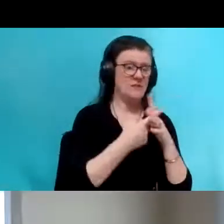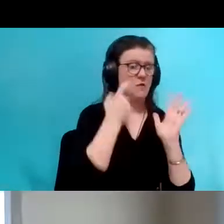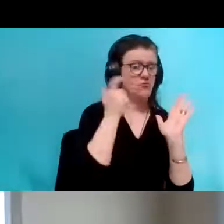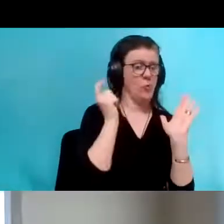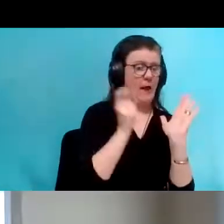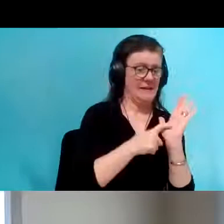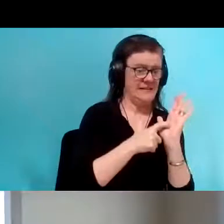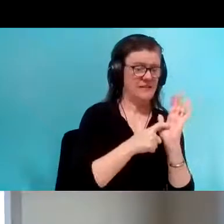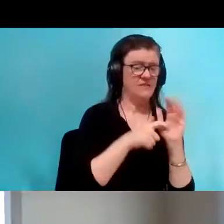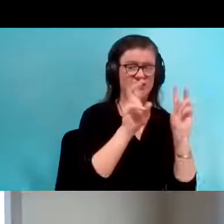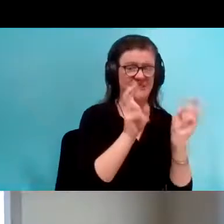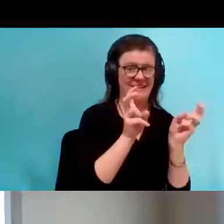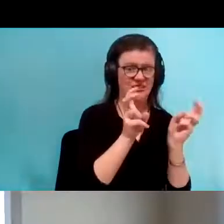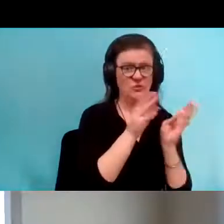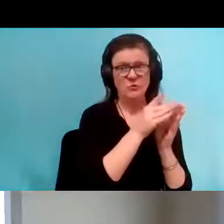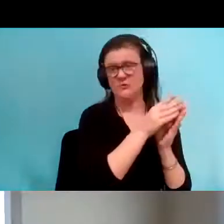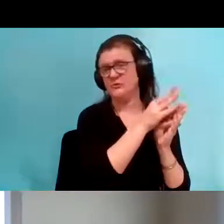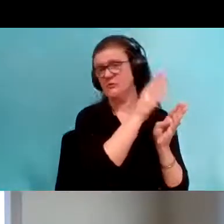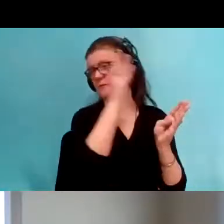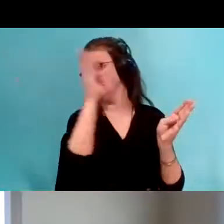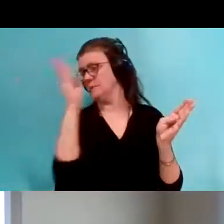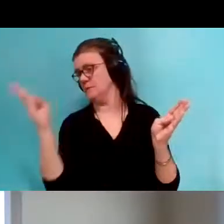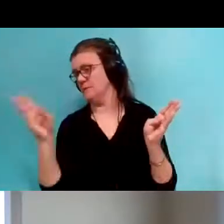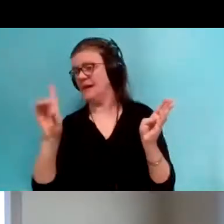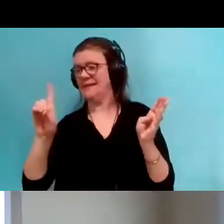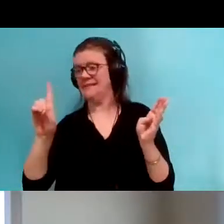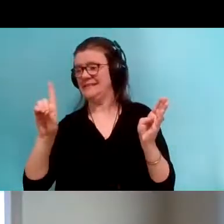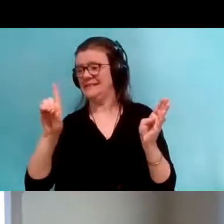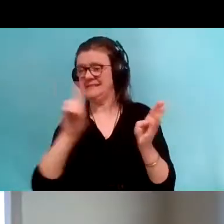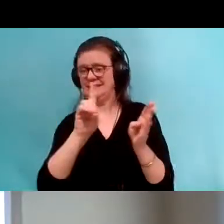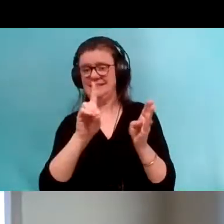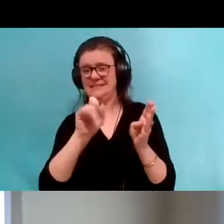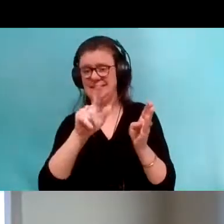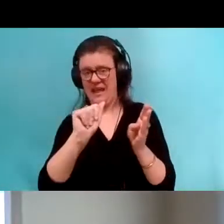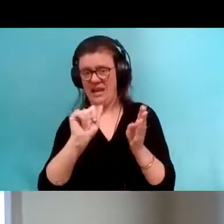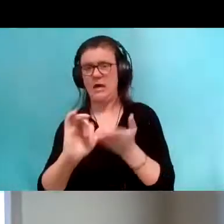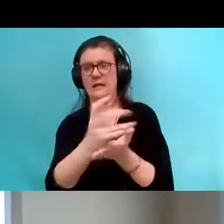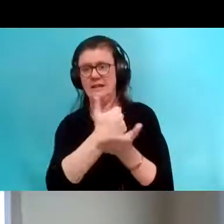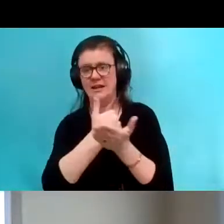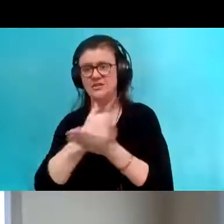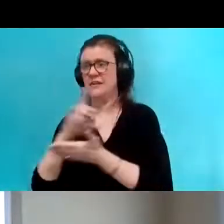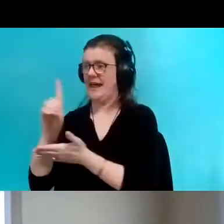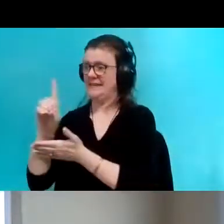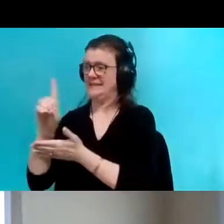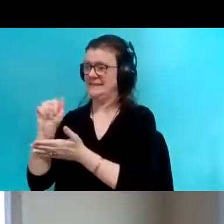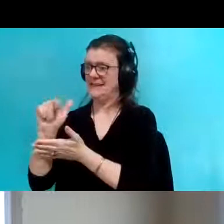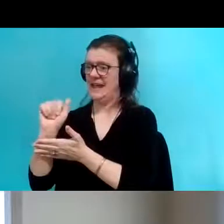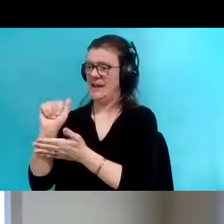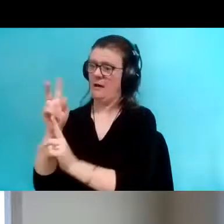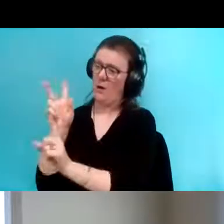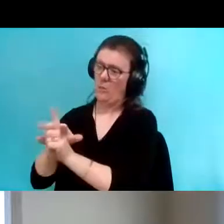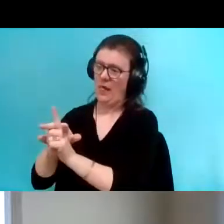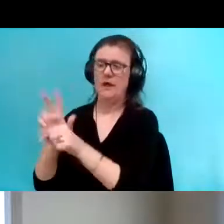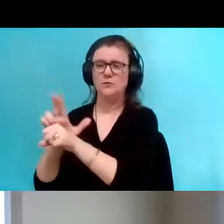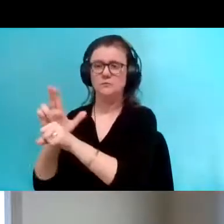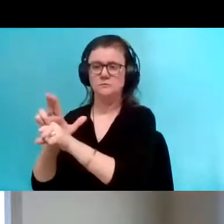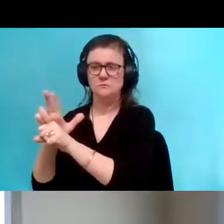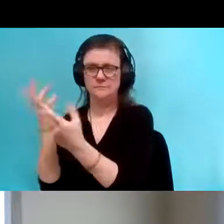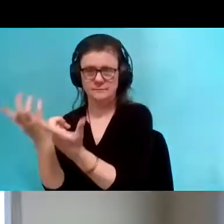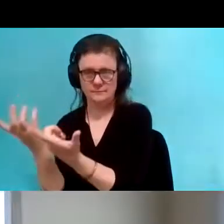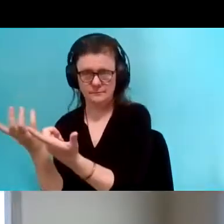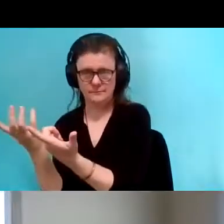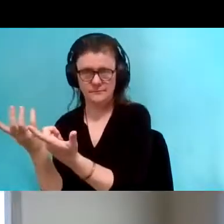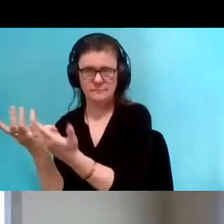of issues to data production, to the use of the data, and so on. And the first stage is about ensuring